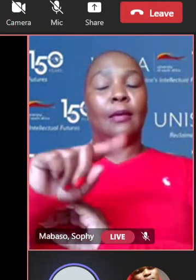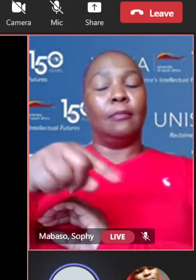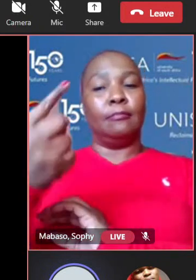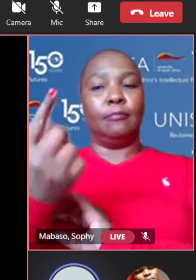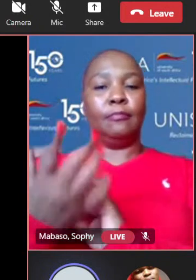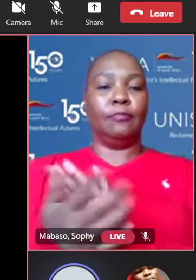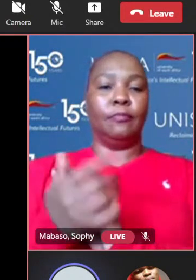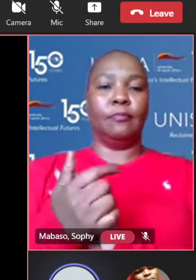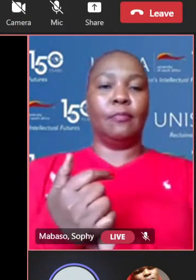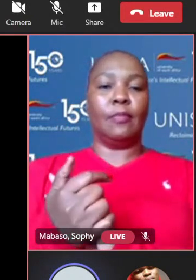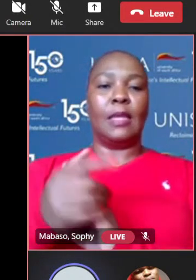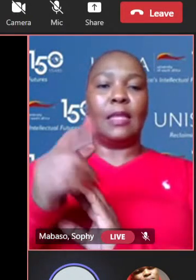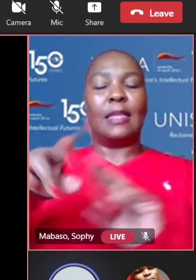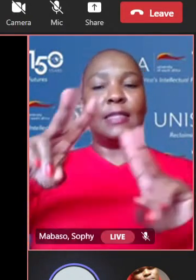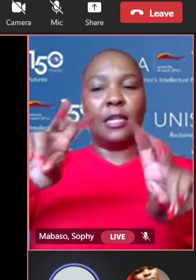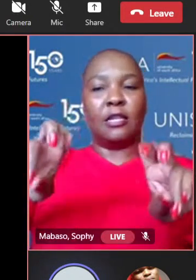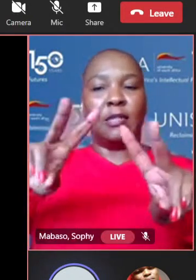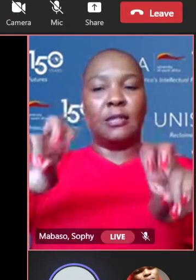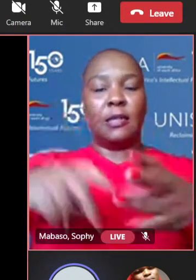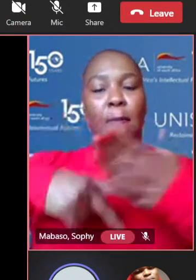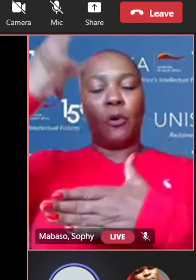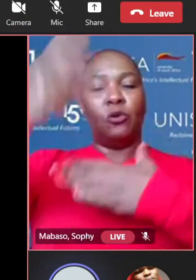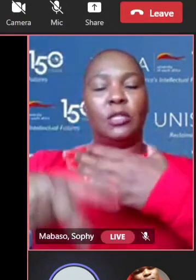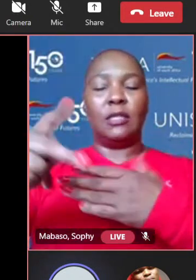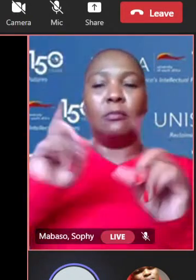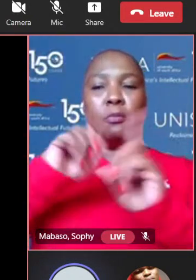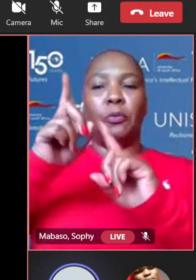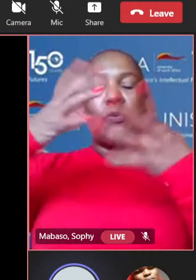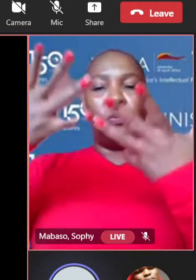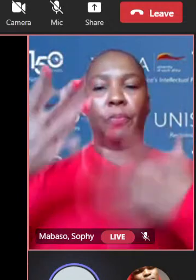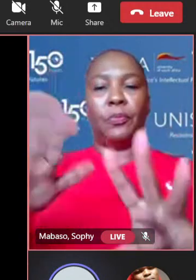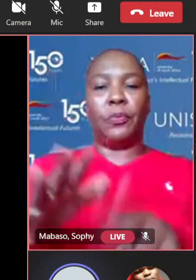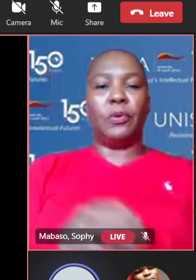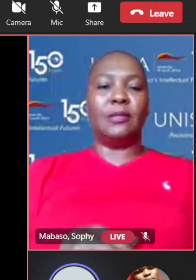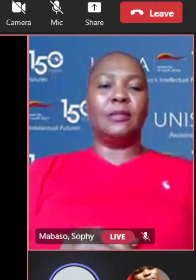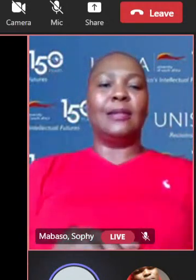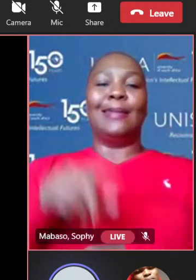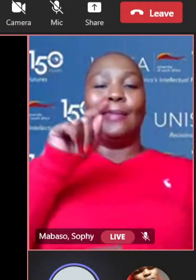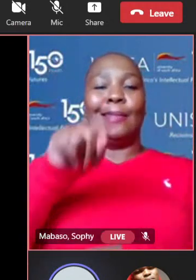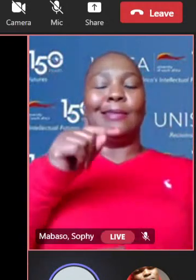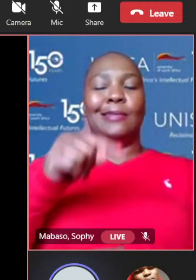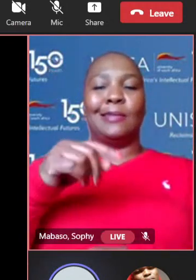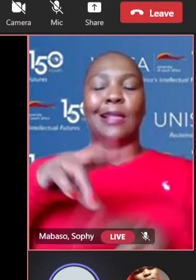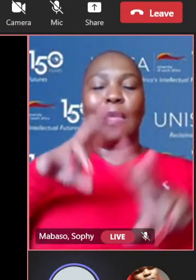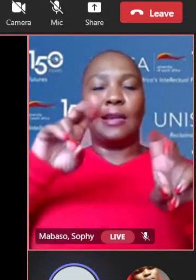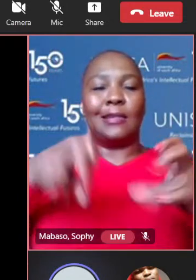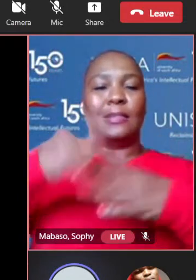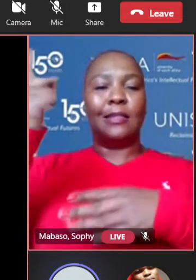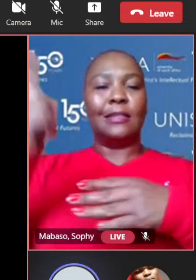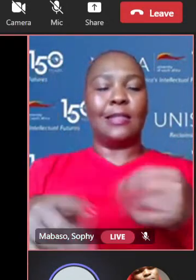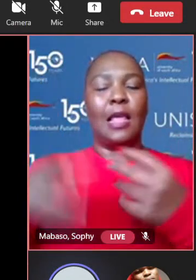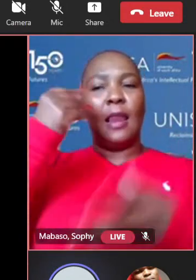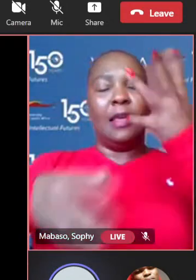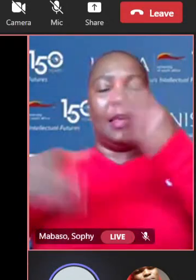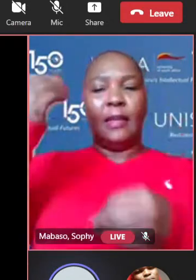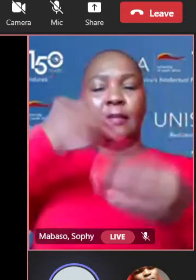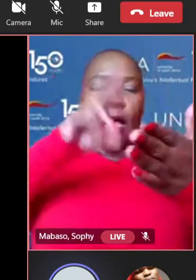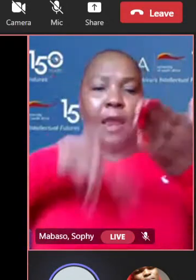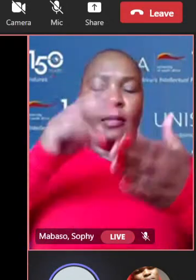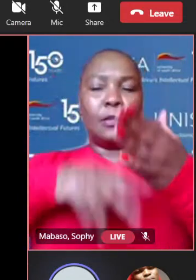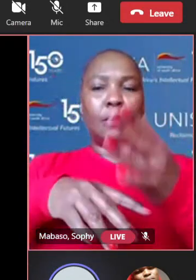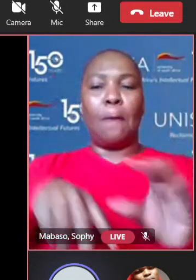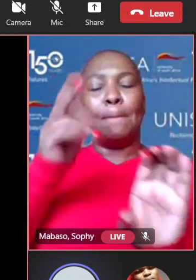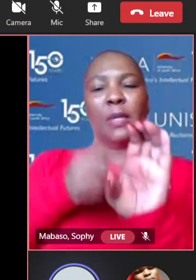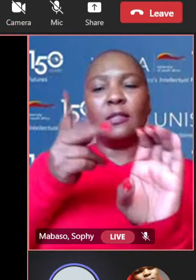This is the research project that I've just spoken about. The research is based on learning analytics. Your participation